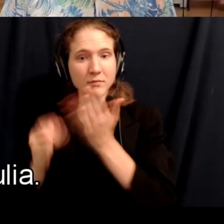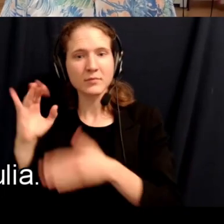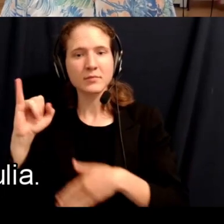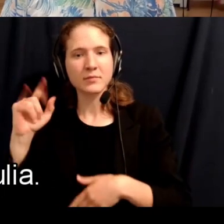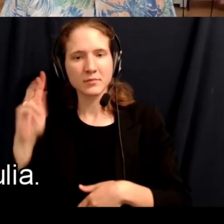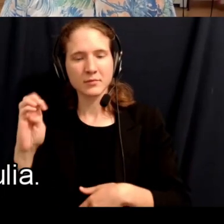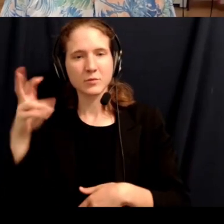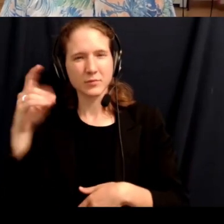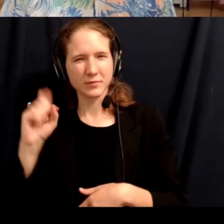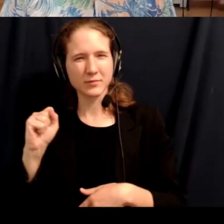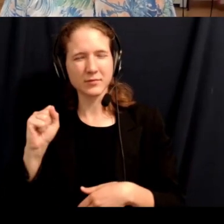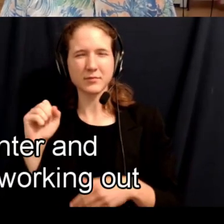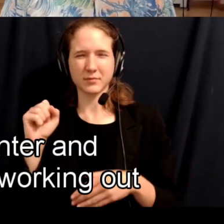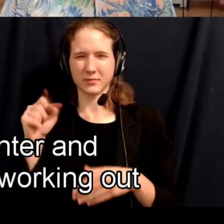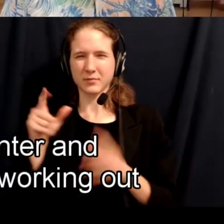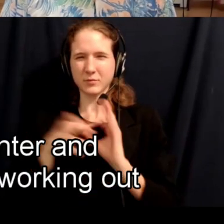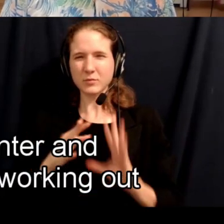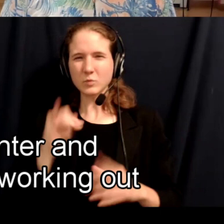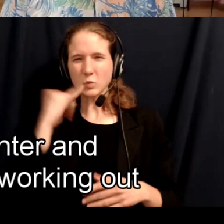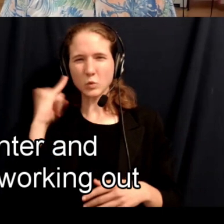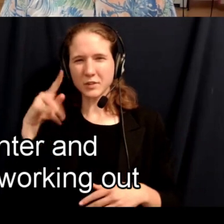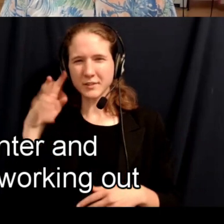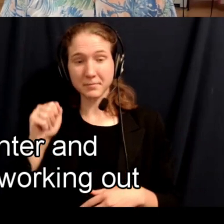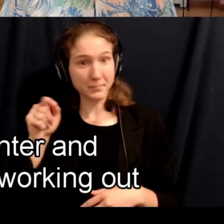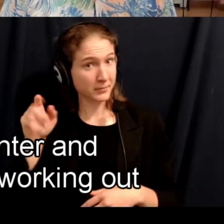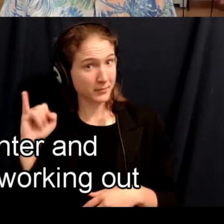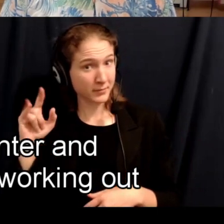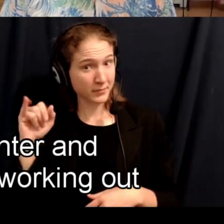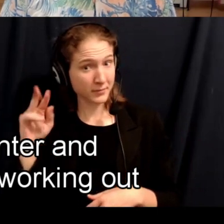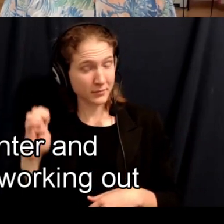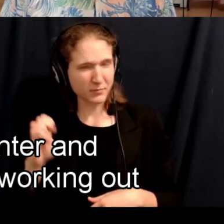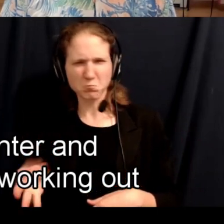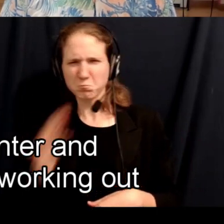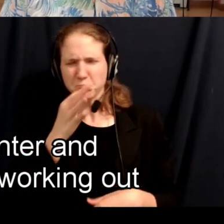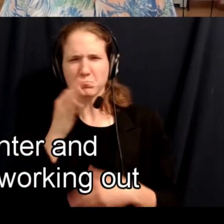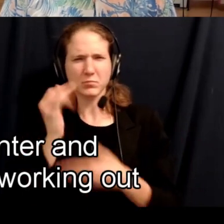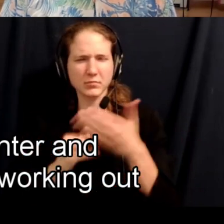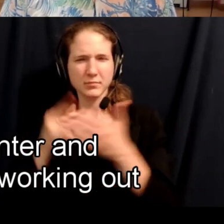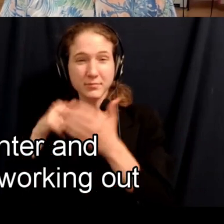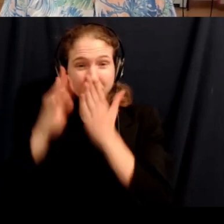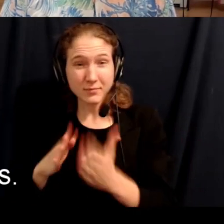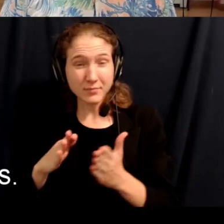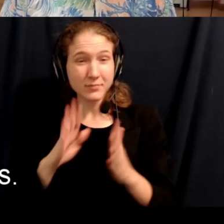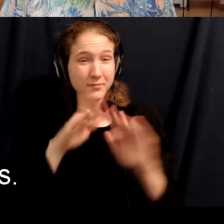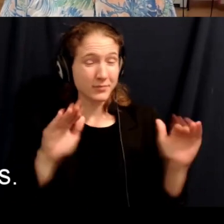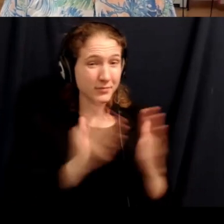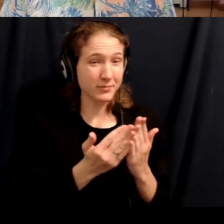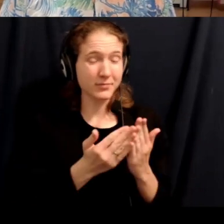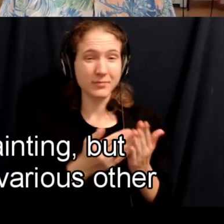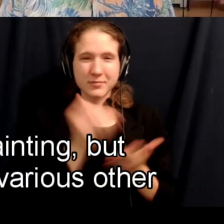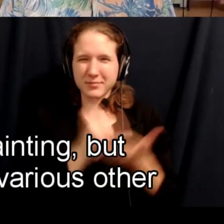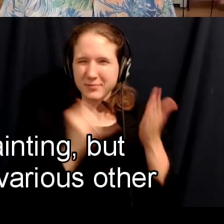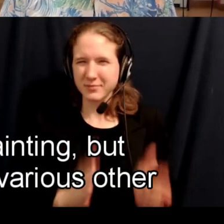ASL interpreter Julia. Ilene is a fine arts painter and children's book illustrator working out in the